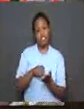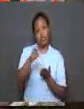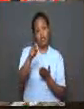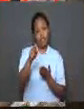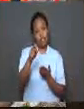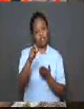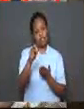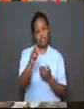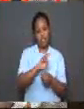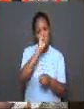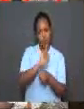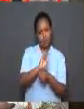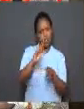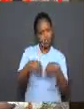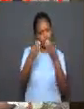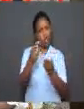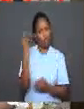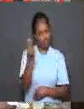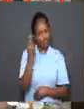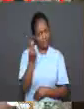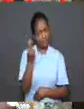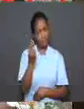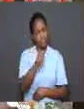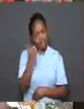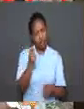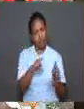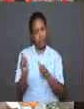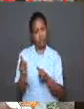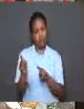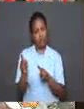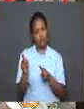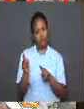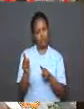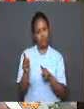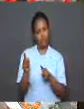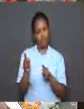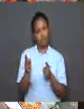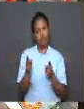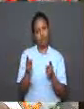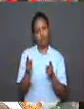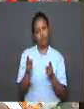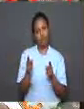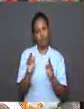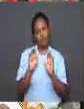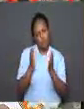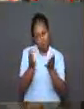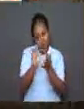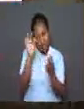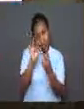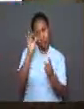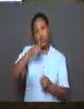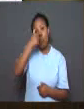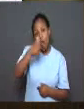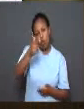Democracy benefits its citizens by giving them the right to speak the language of their